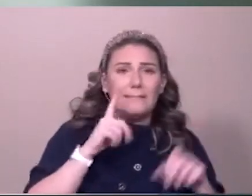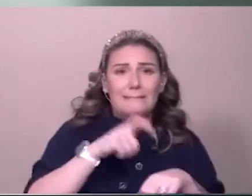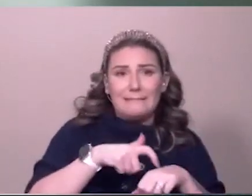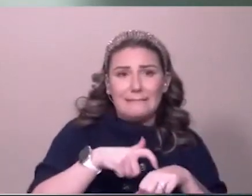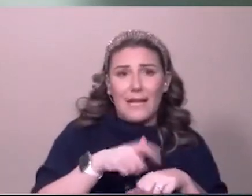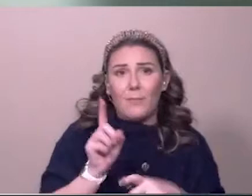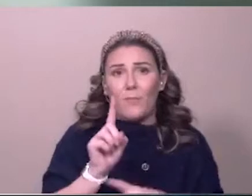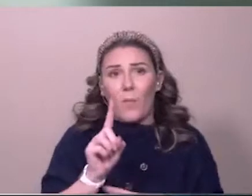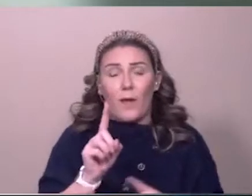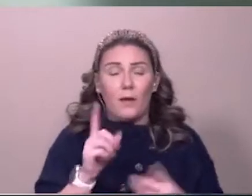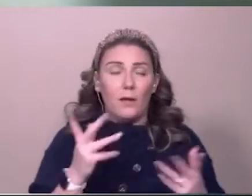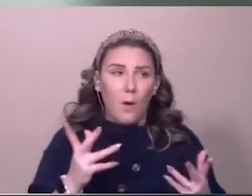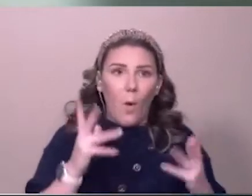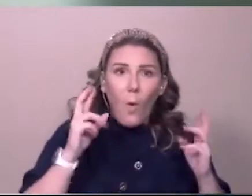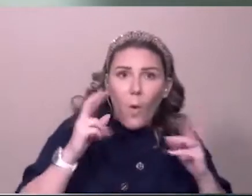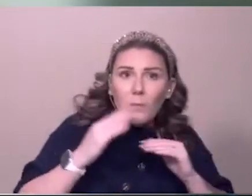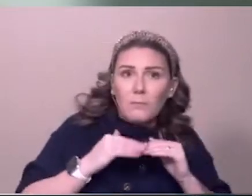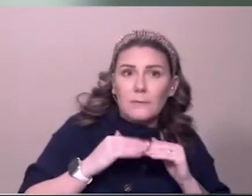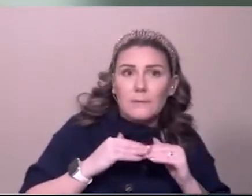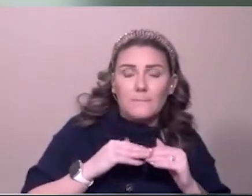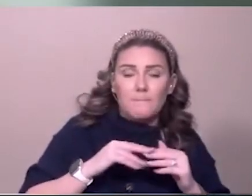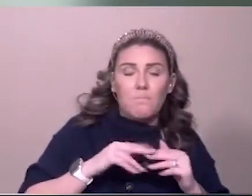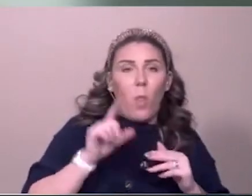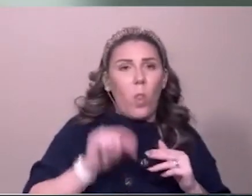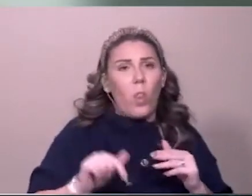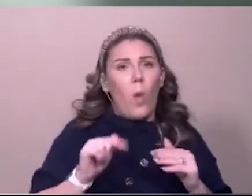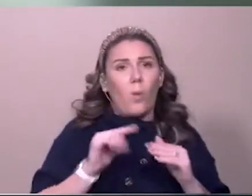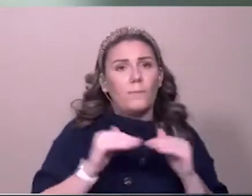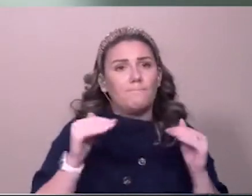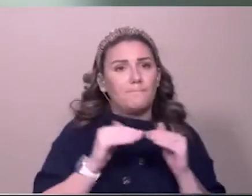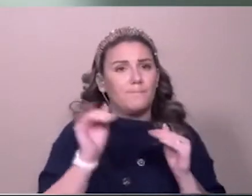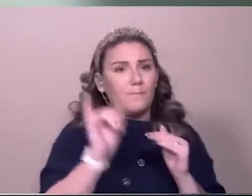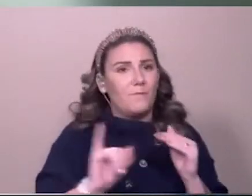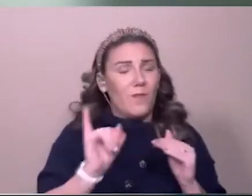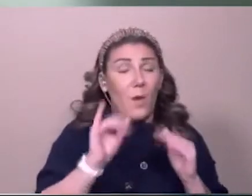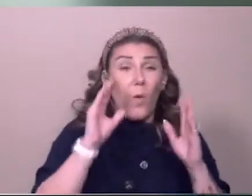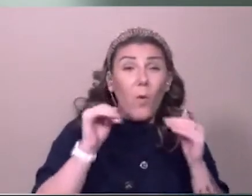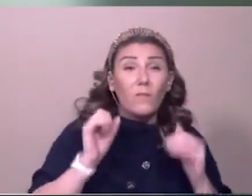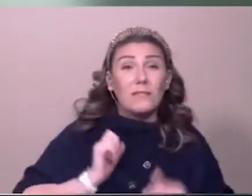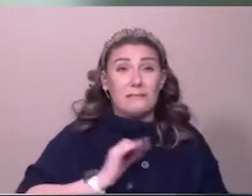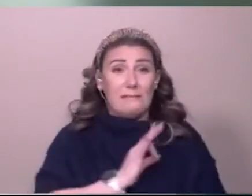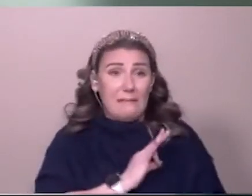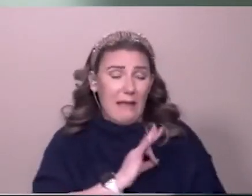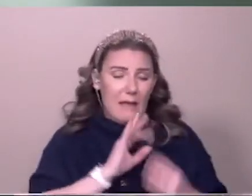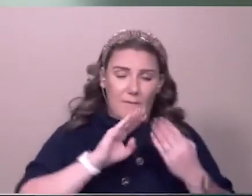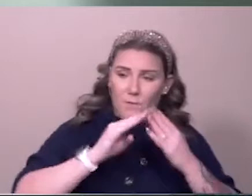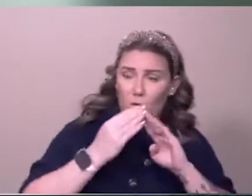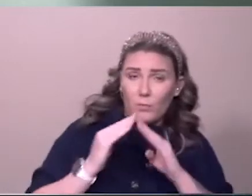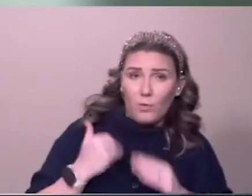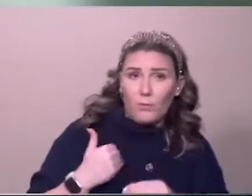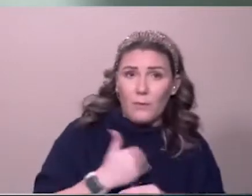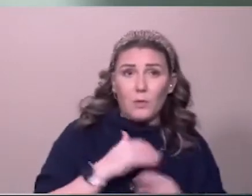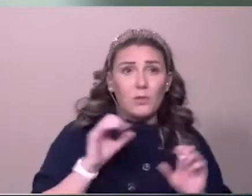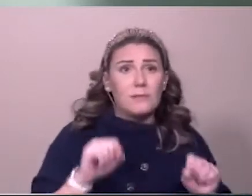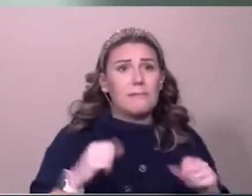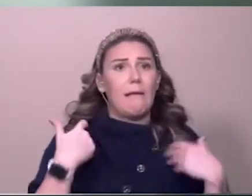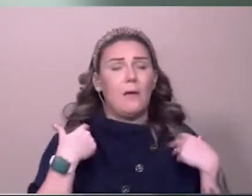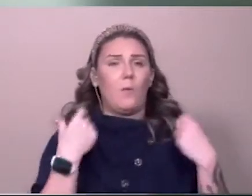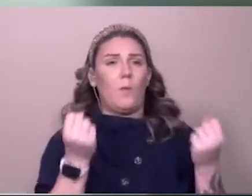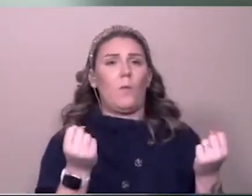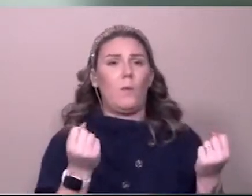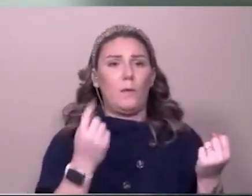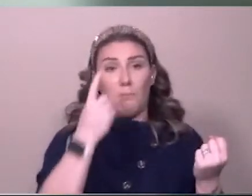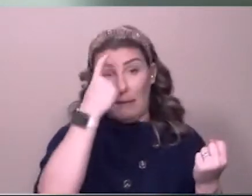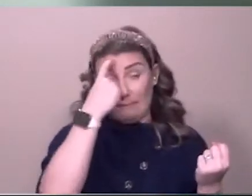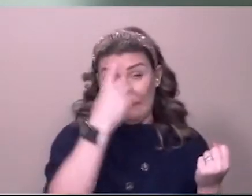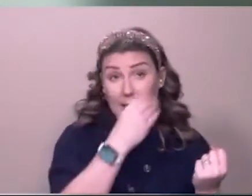where we have a lower level of infections, and hopefully our staff and our community members can recover mentally